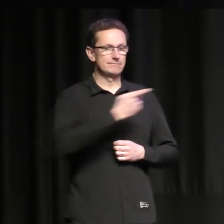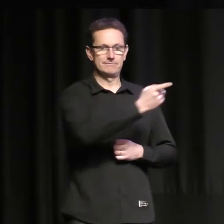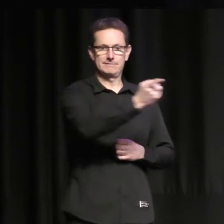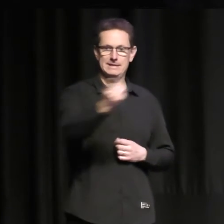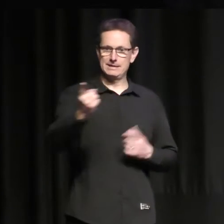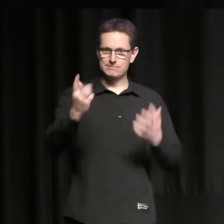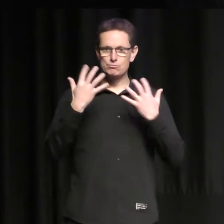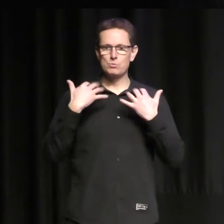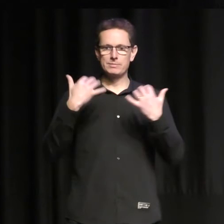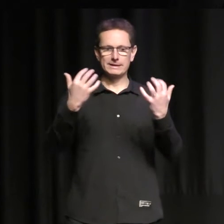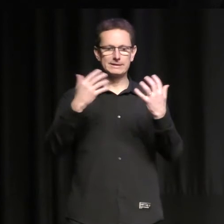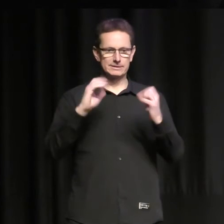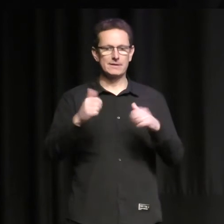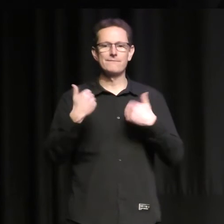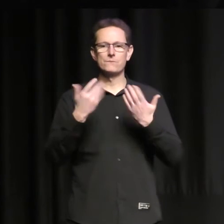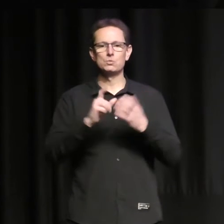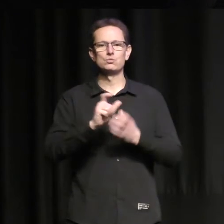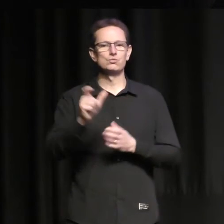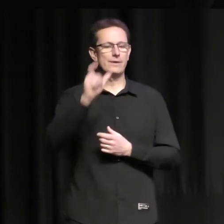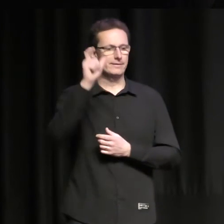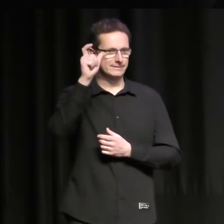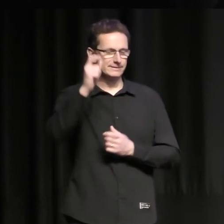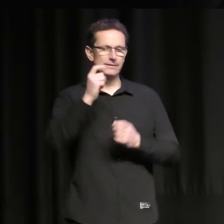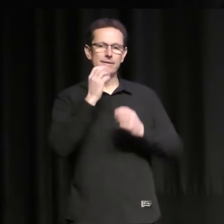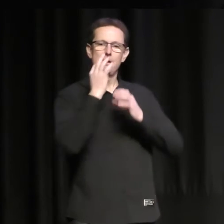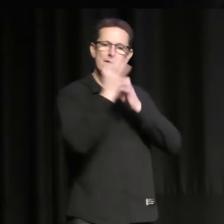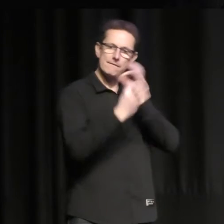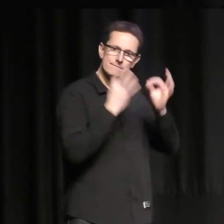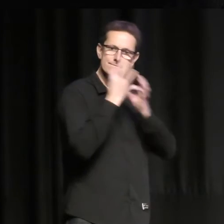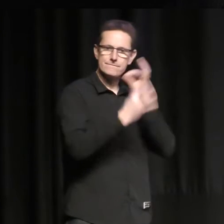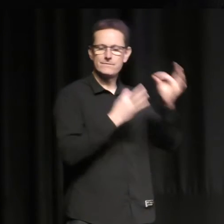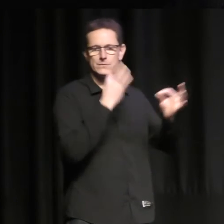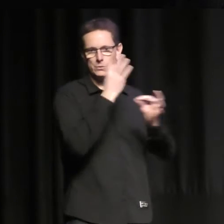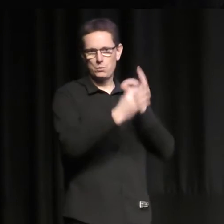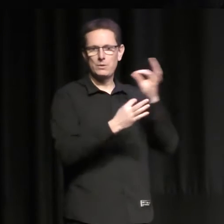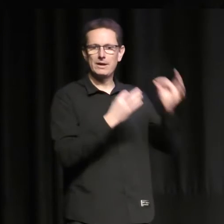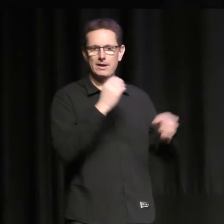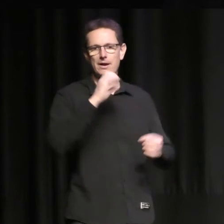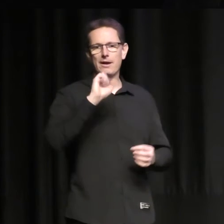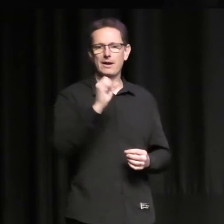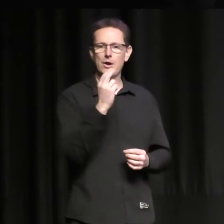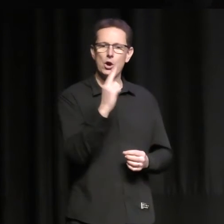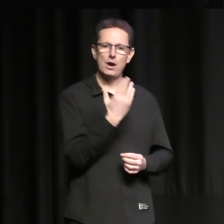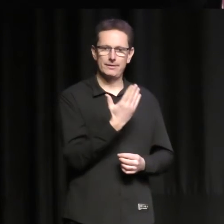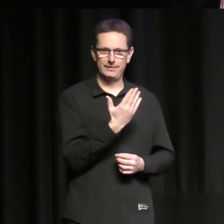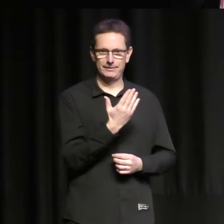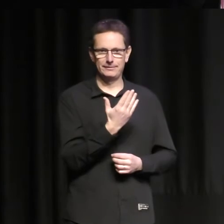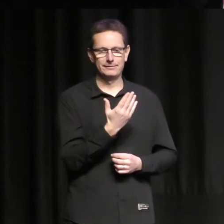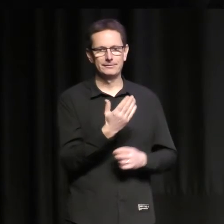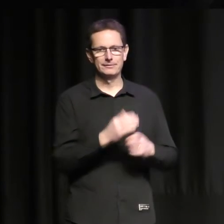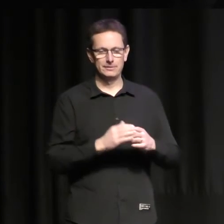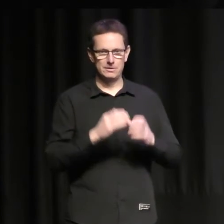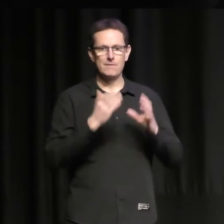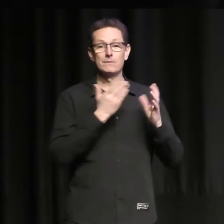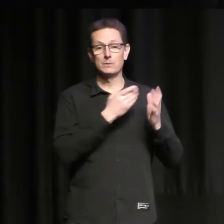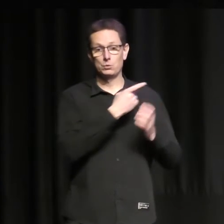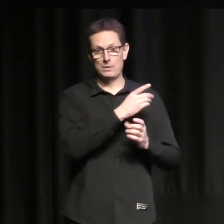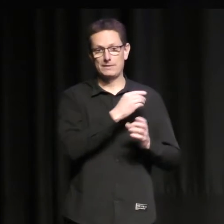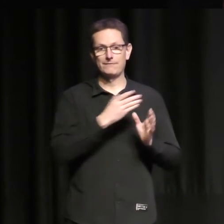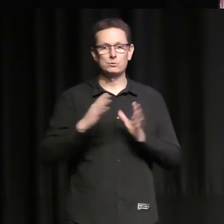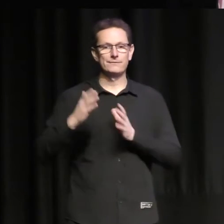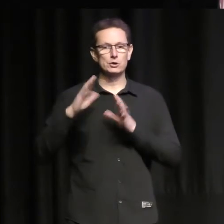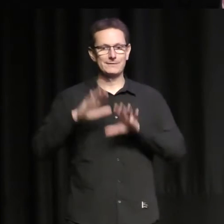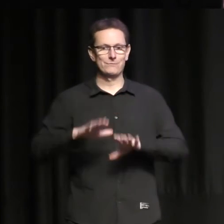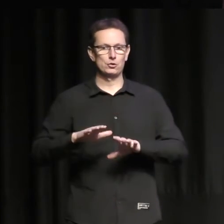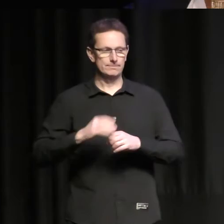to get a chance to ask some questions to Guy while here. So